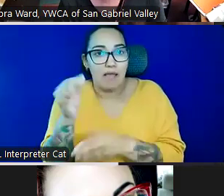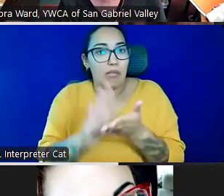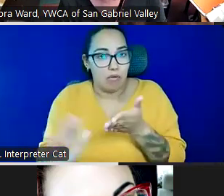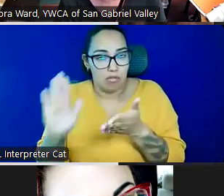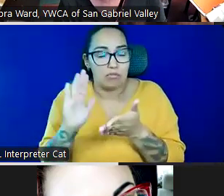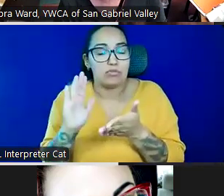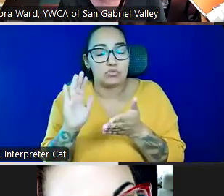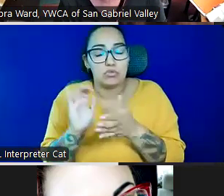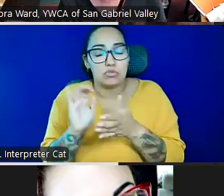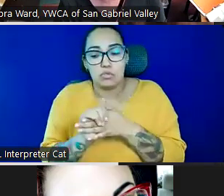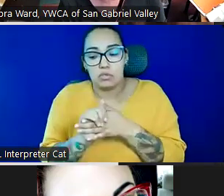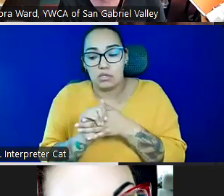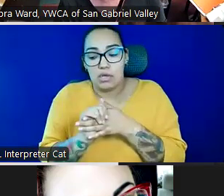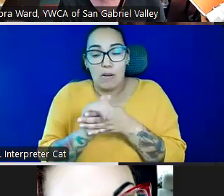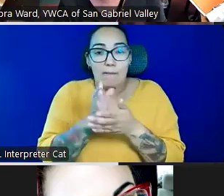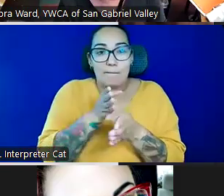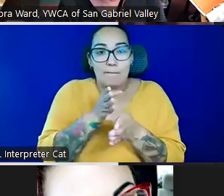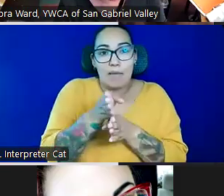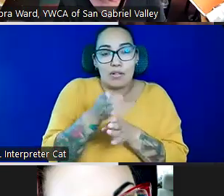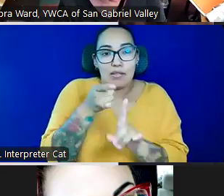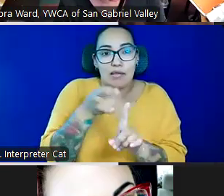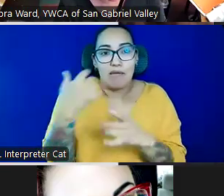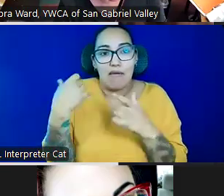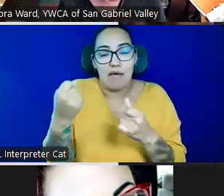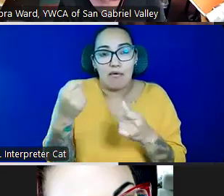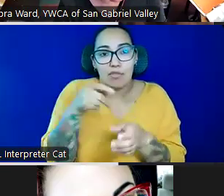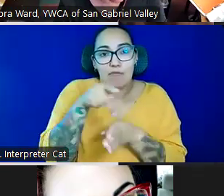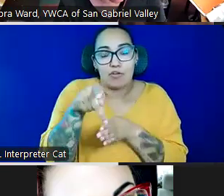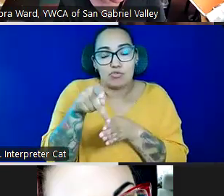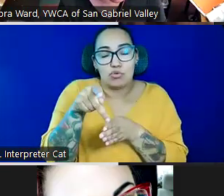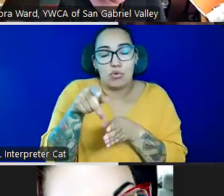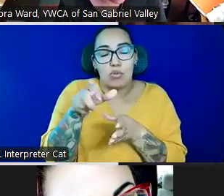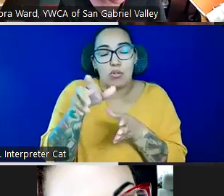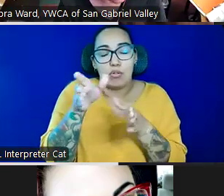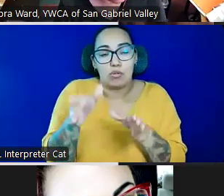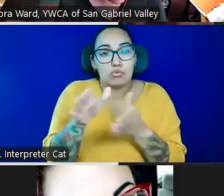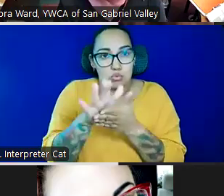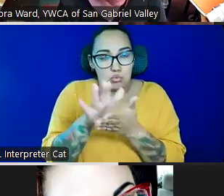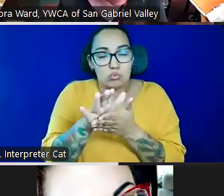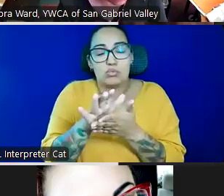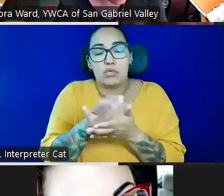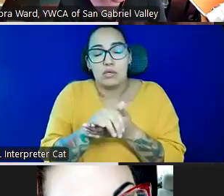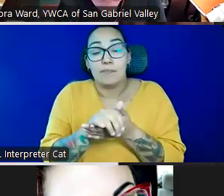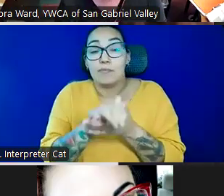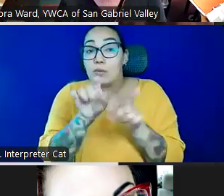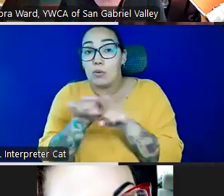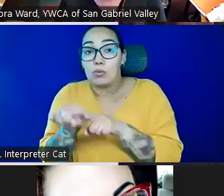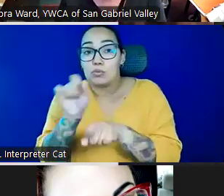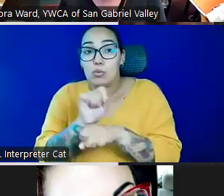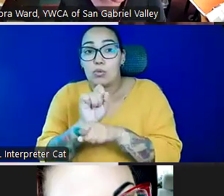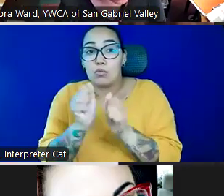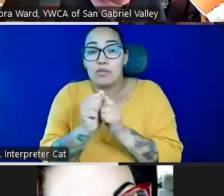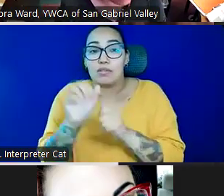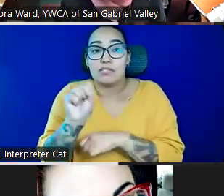colleges, primarily the health professional schools. We also work with the San